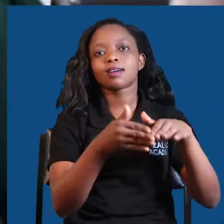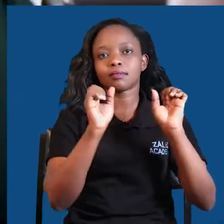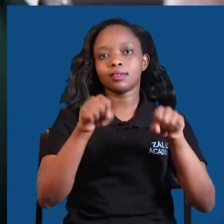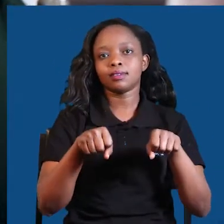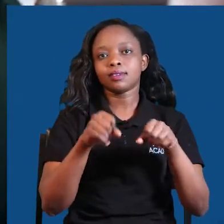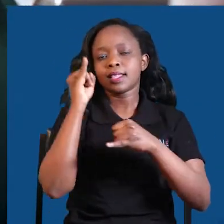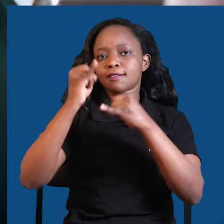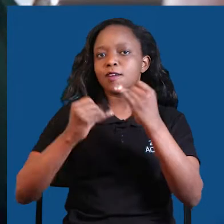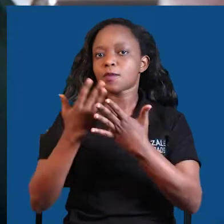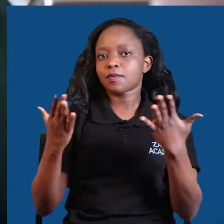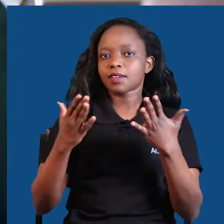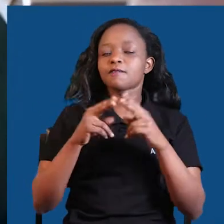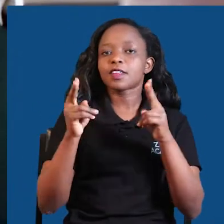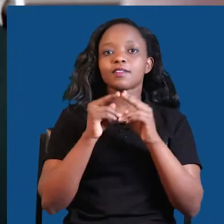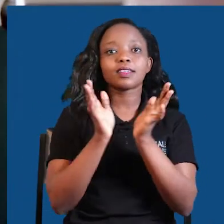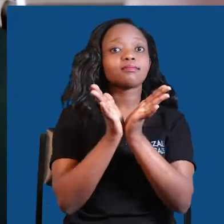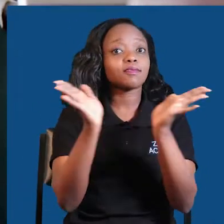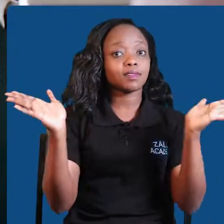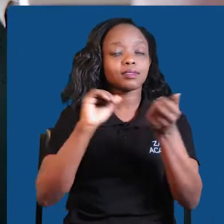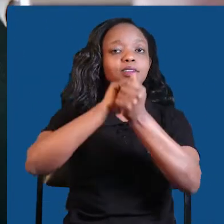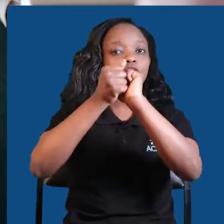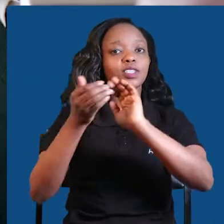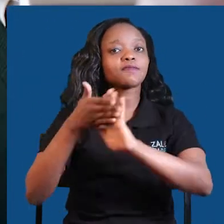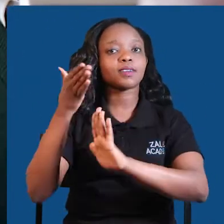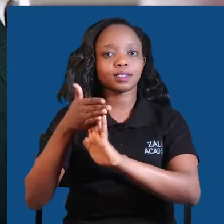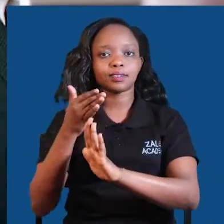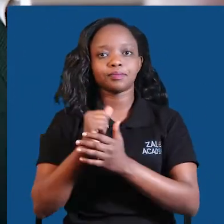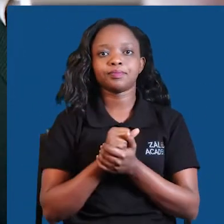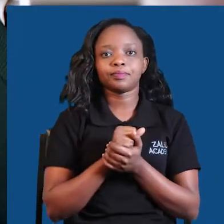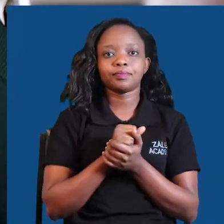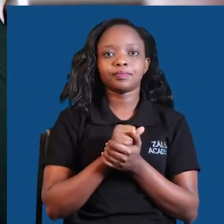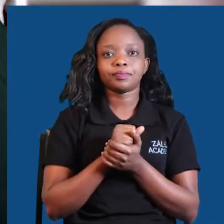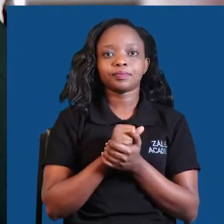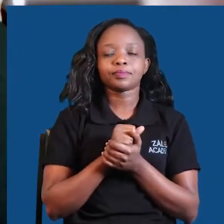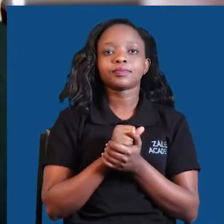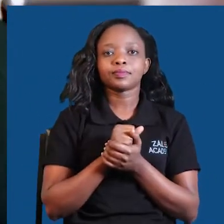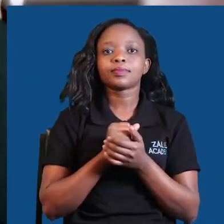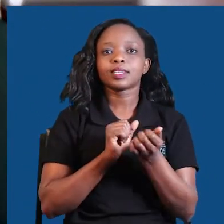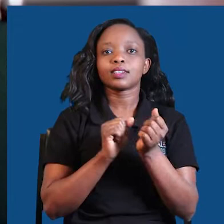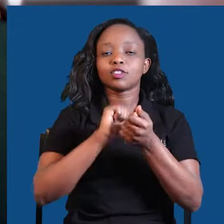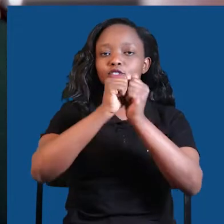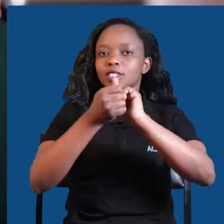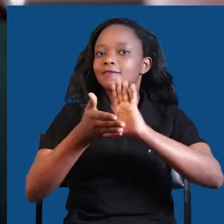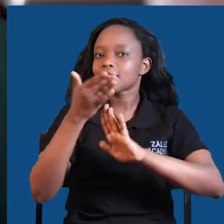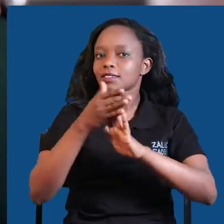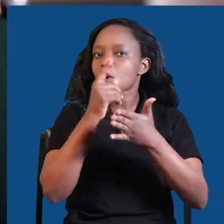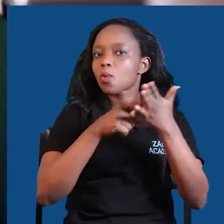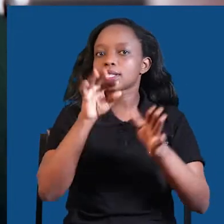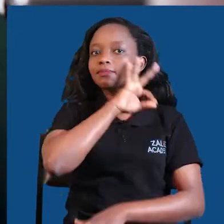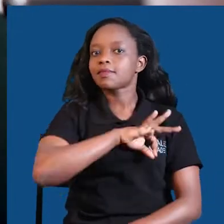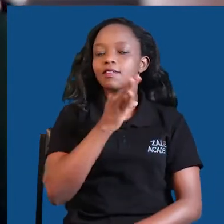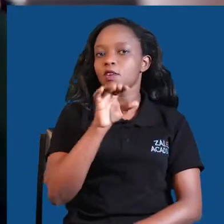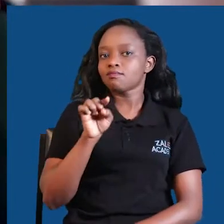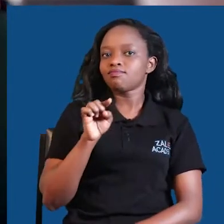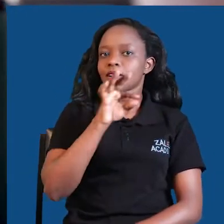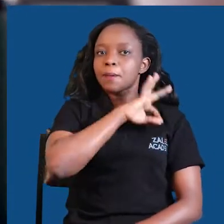And eventually, the last point that I want, it's very dynamic and it changes very fast. Dynamic and changes very fast.